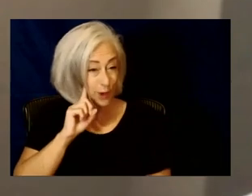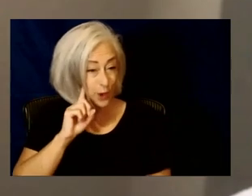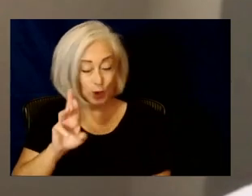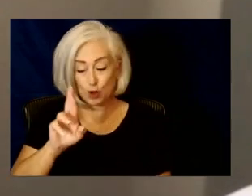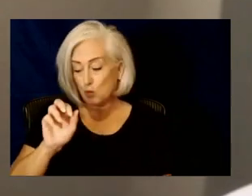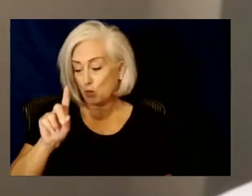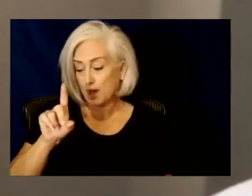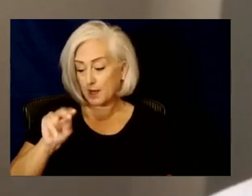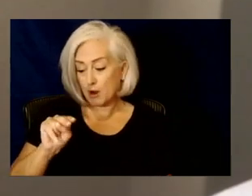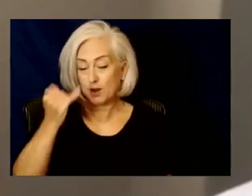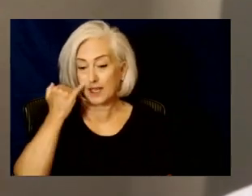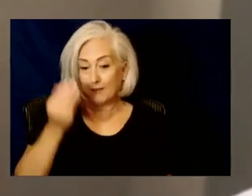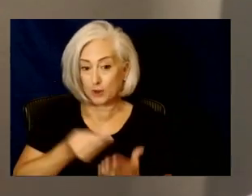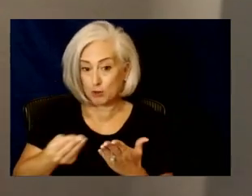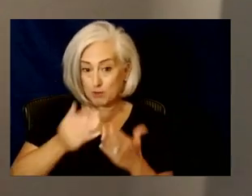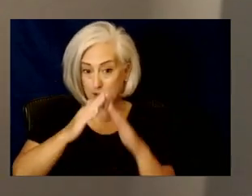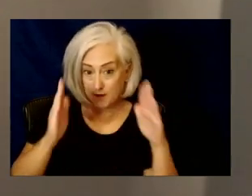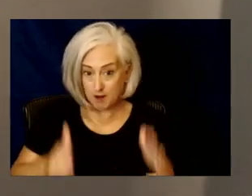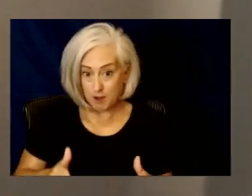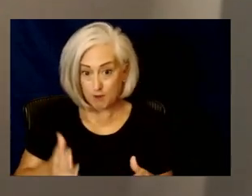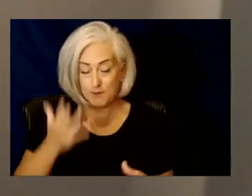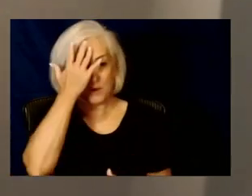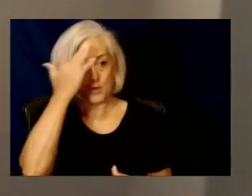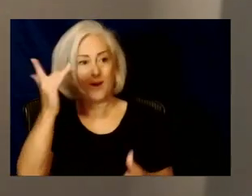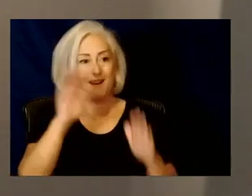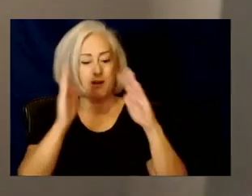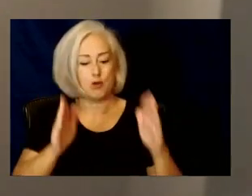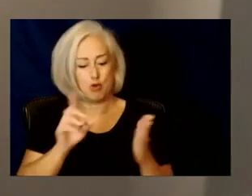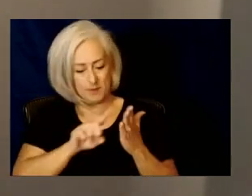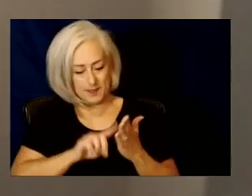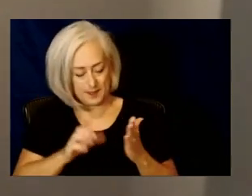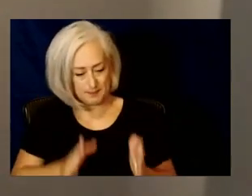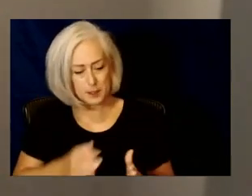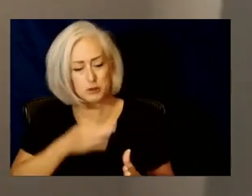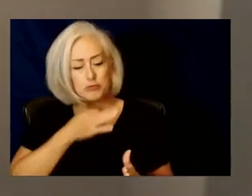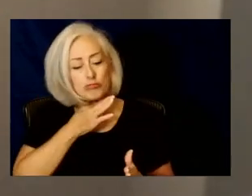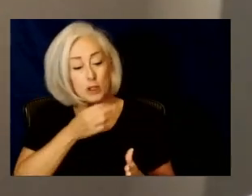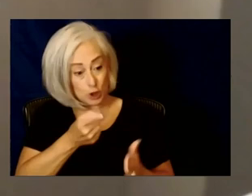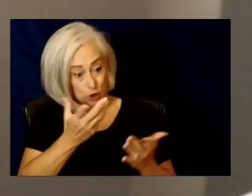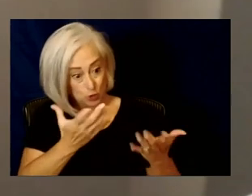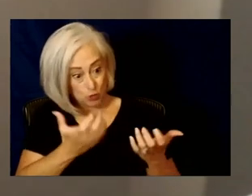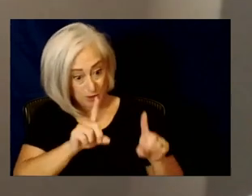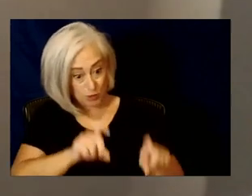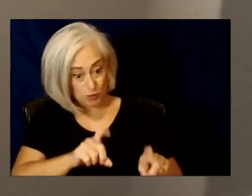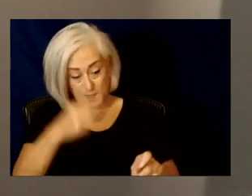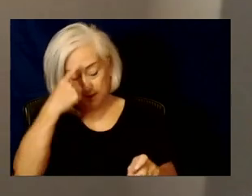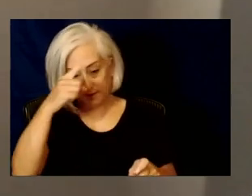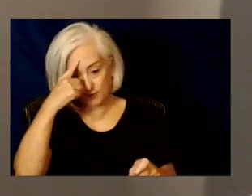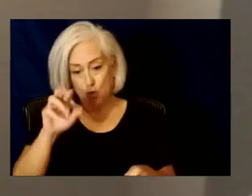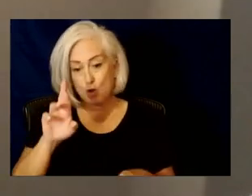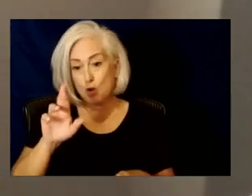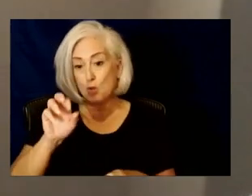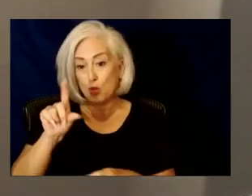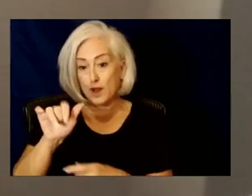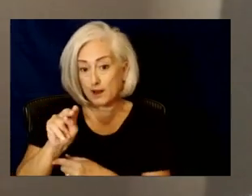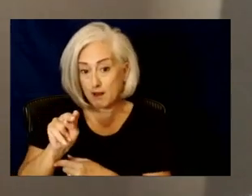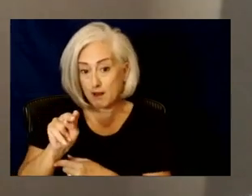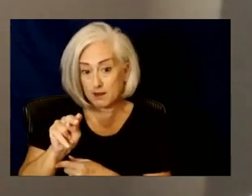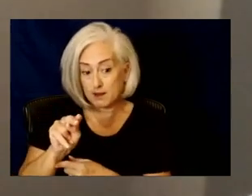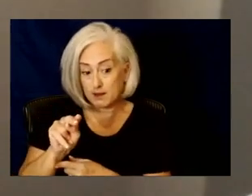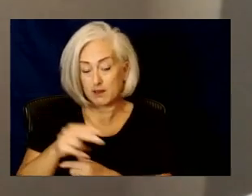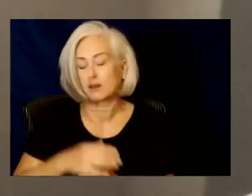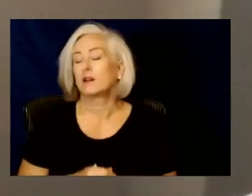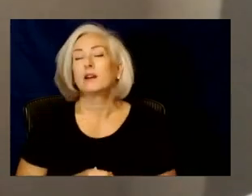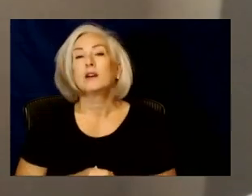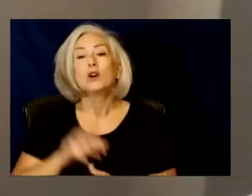home, your home inspector may have mentioned whether you want to have testing for radon. But basically, radon